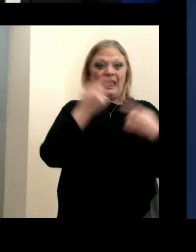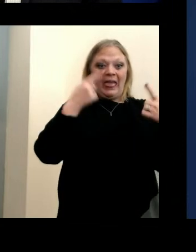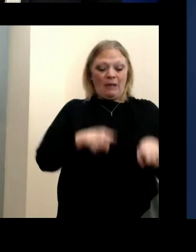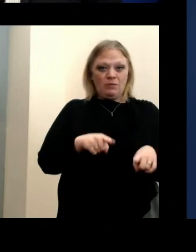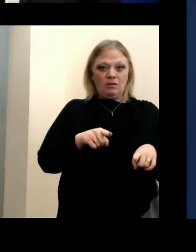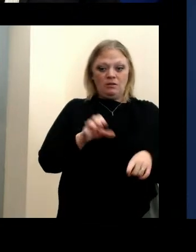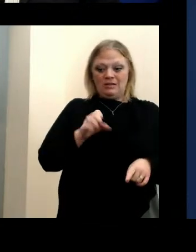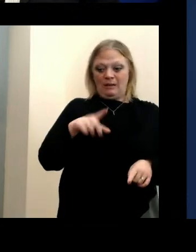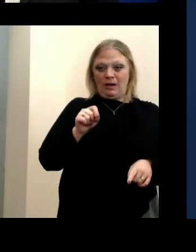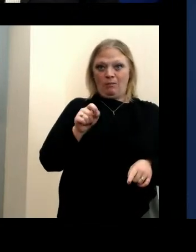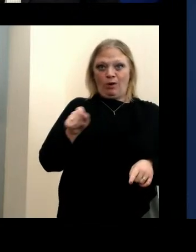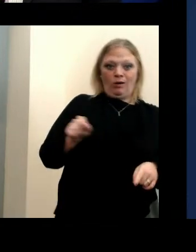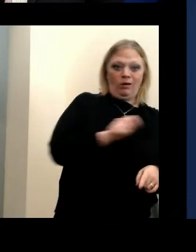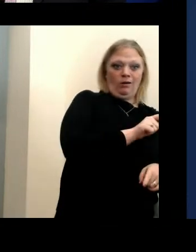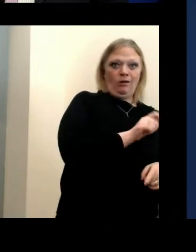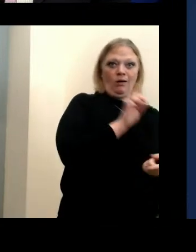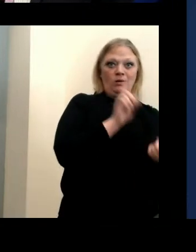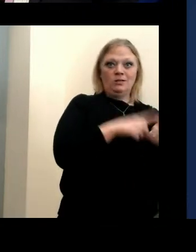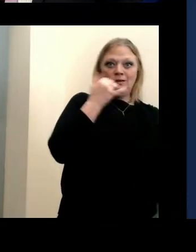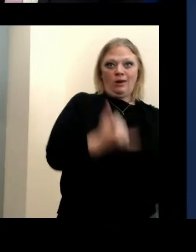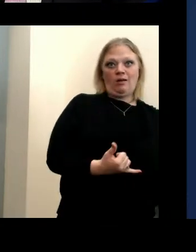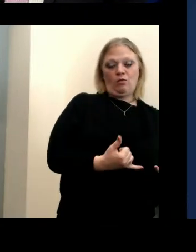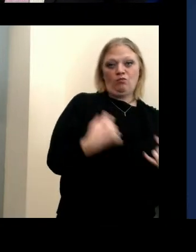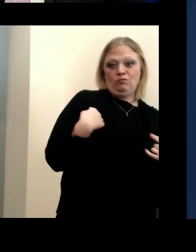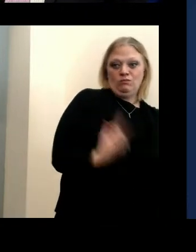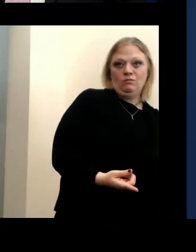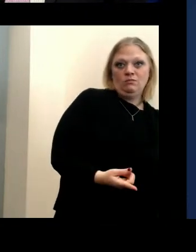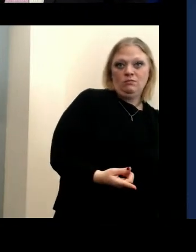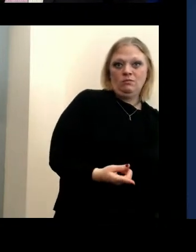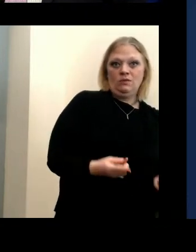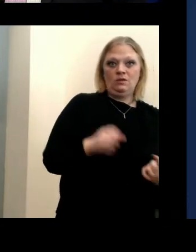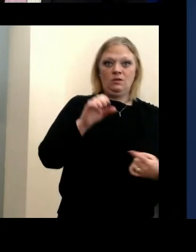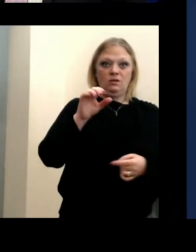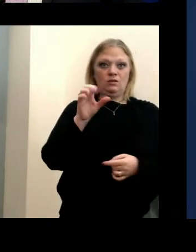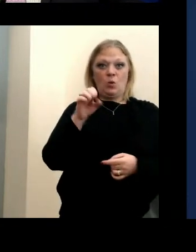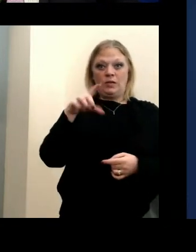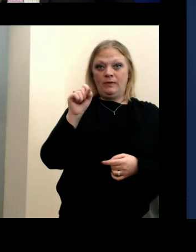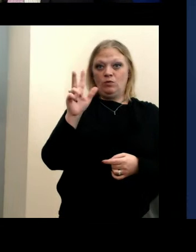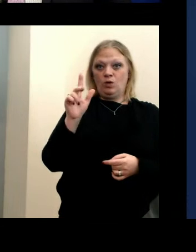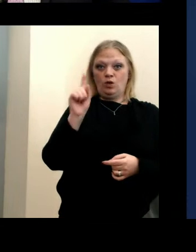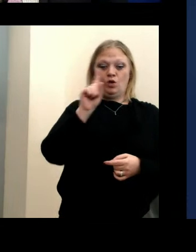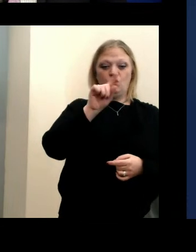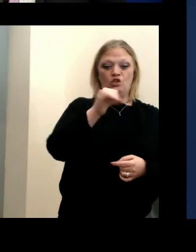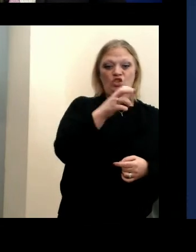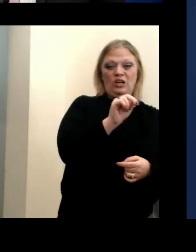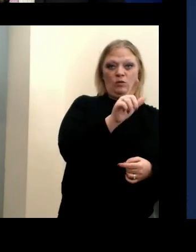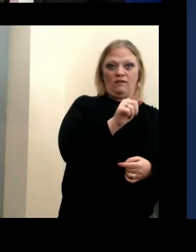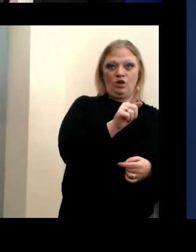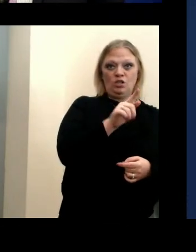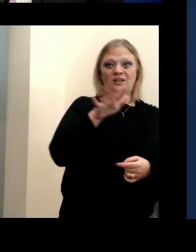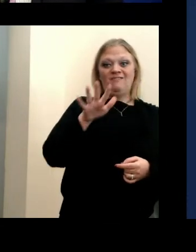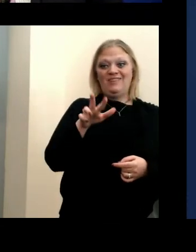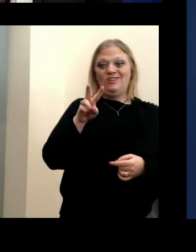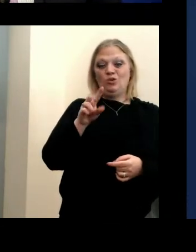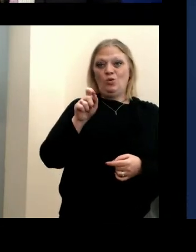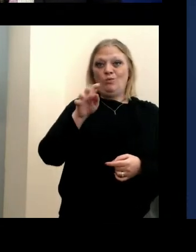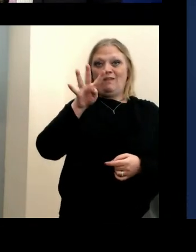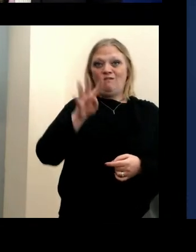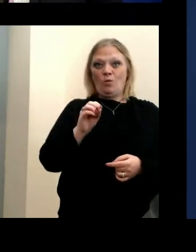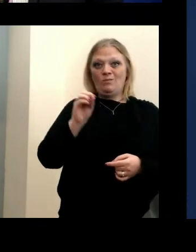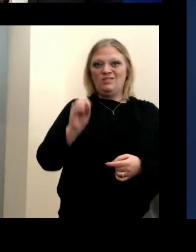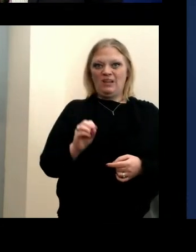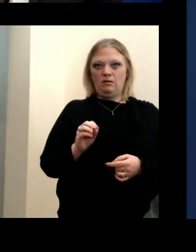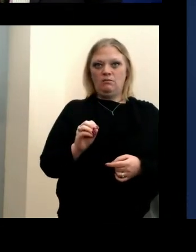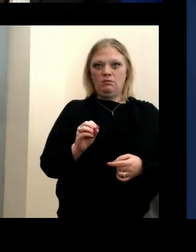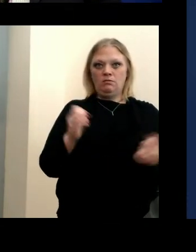onwards. So during the 4-month period of September 23rd to January 21st, 52.4% of all deaths have occurred.